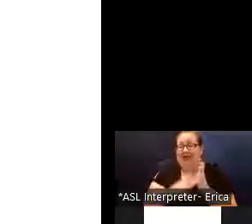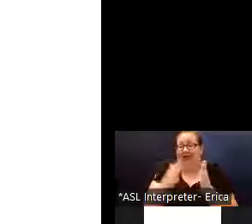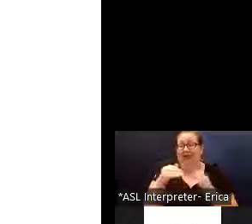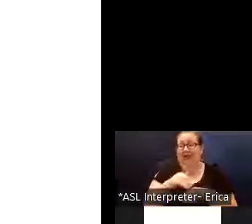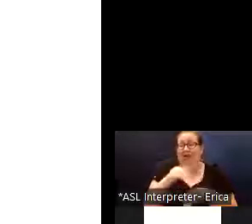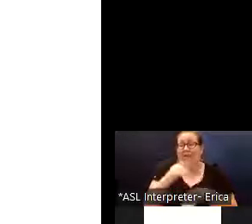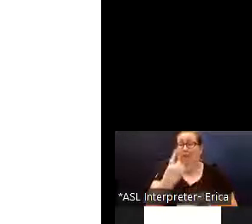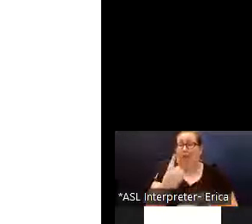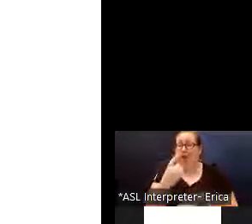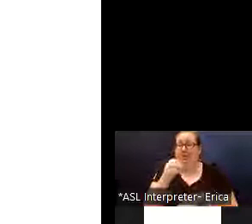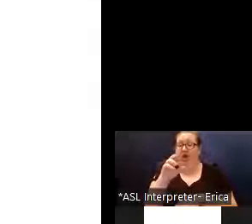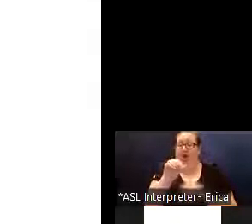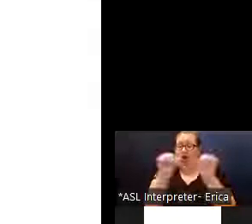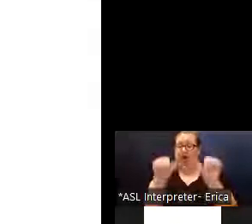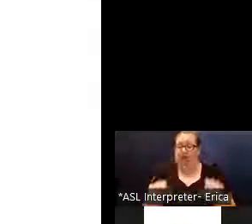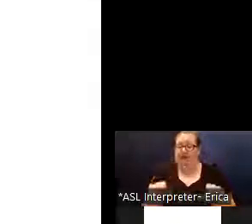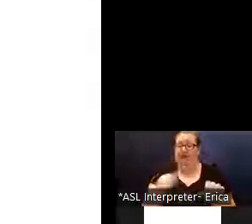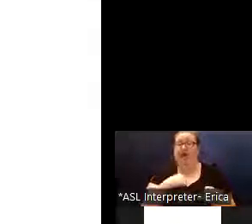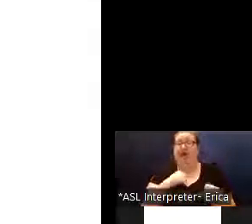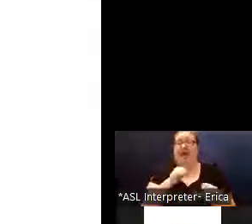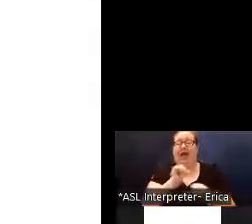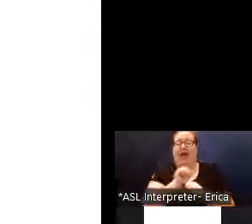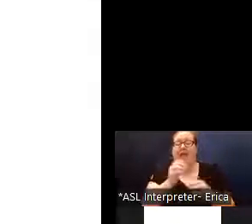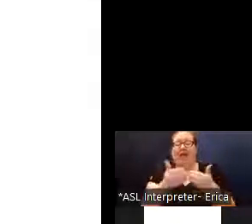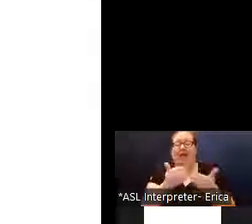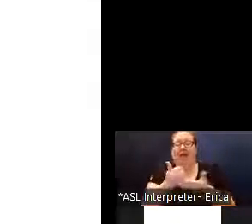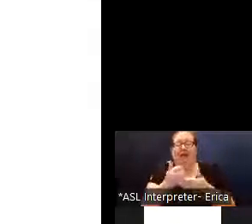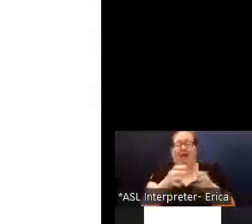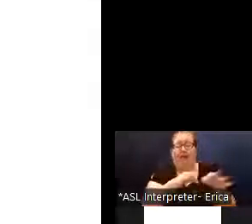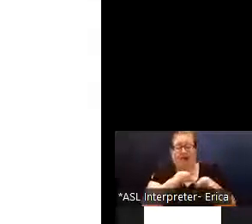will be walking us through the physical solutions tonight.